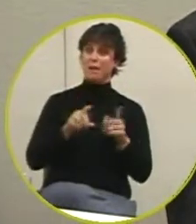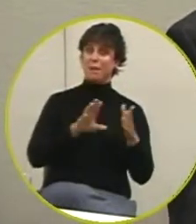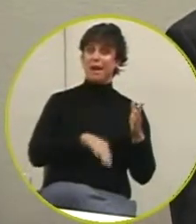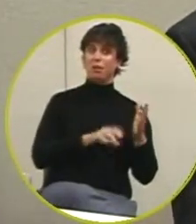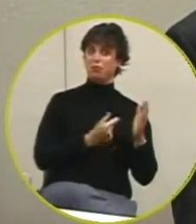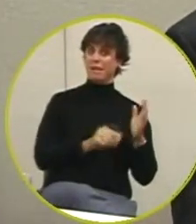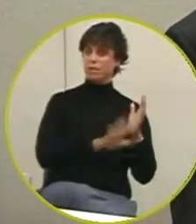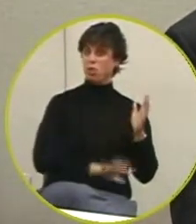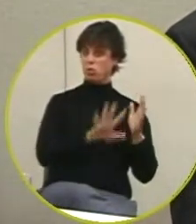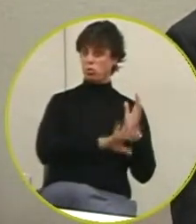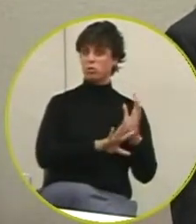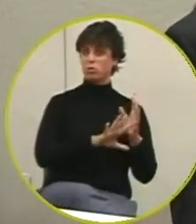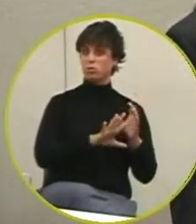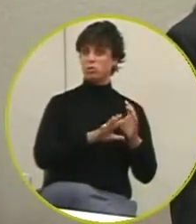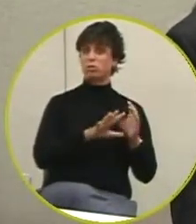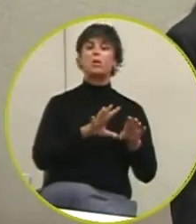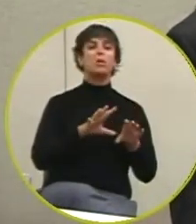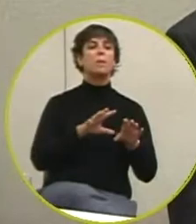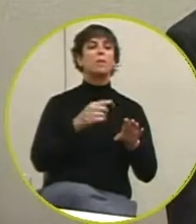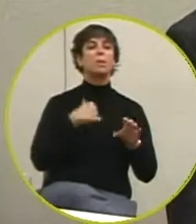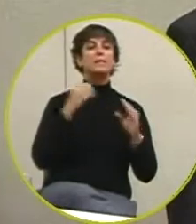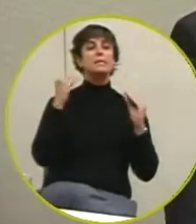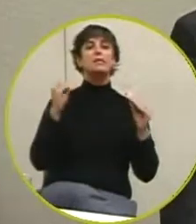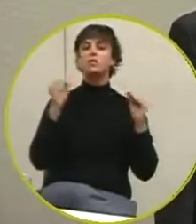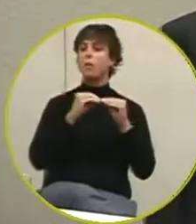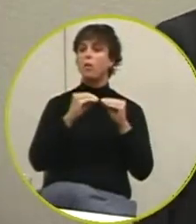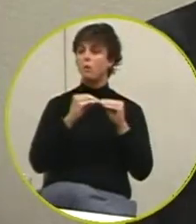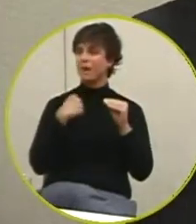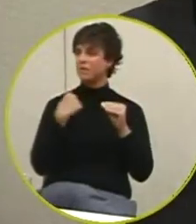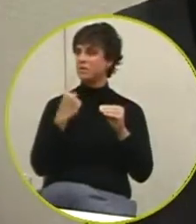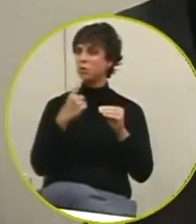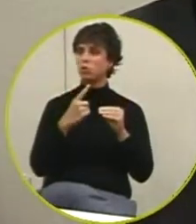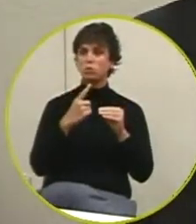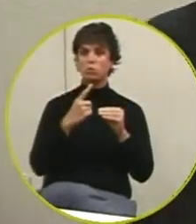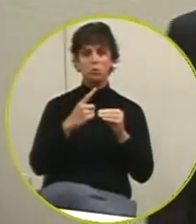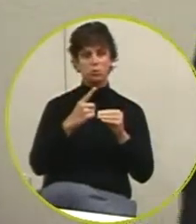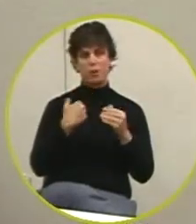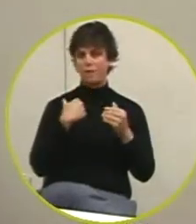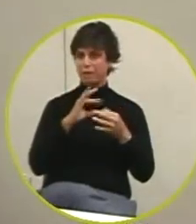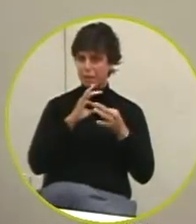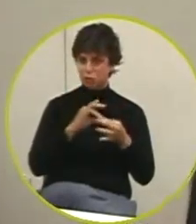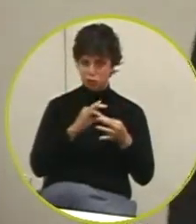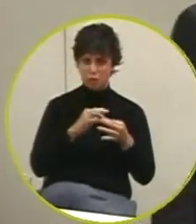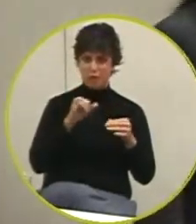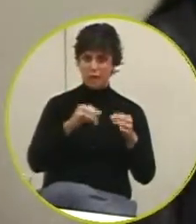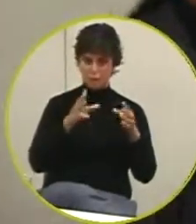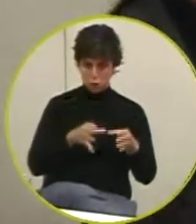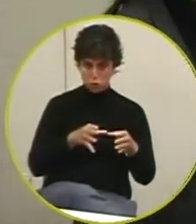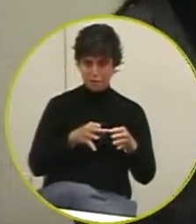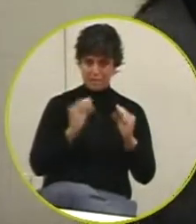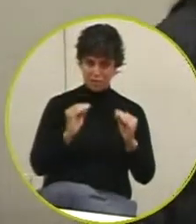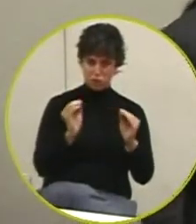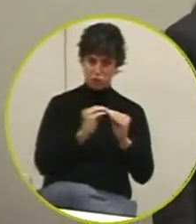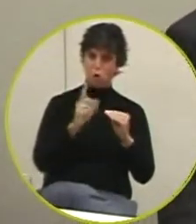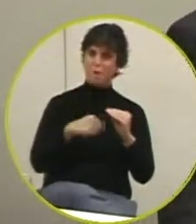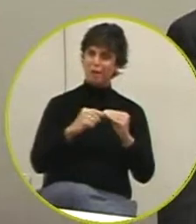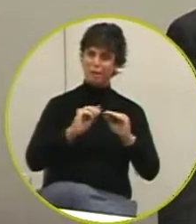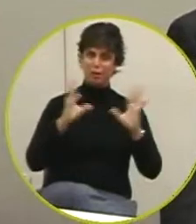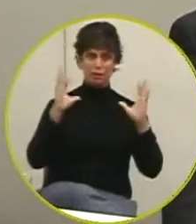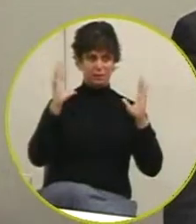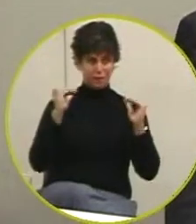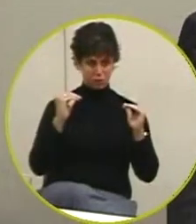zone. We teach more. We have somebody who develops a relationship, and they teach more about the clear